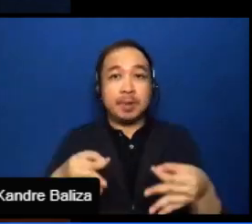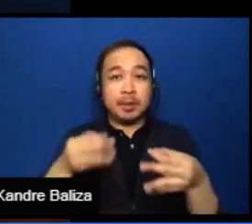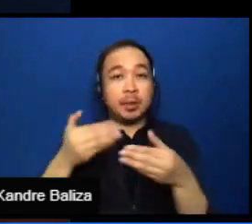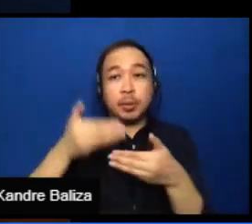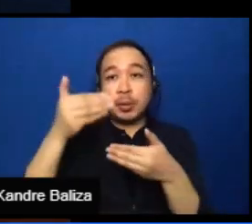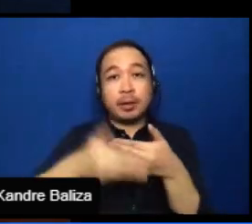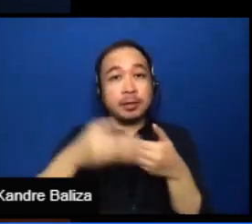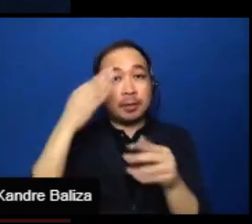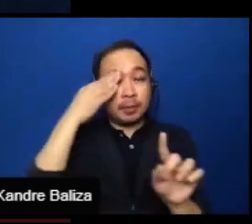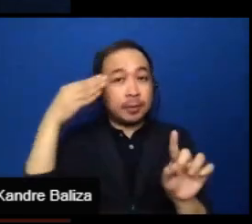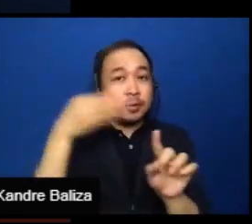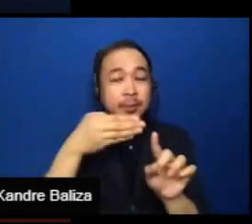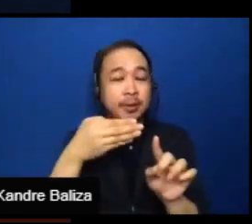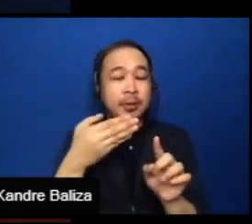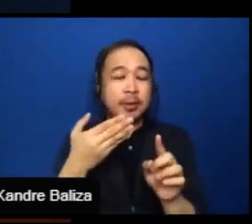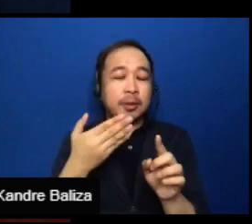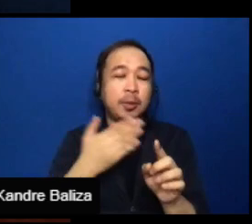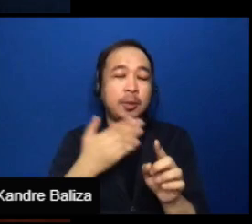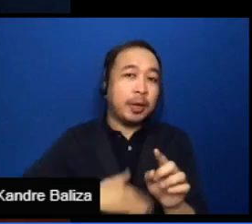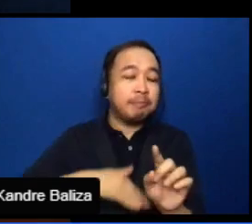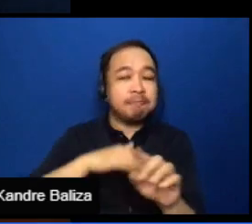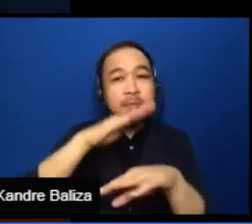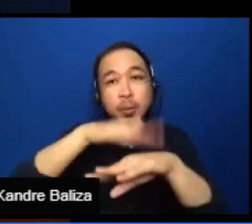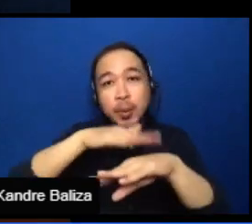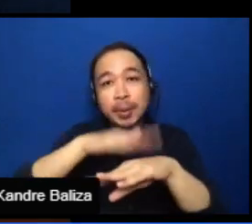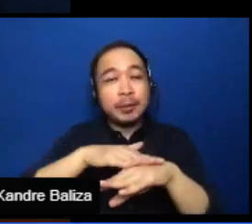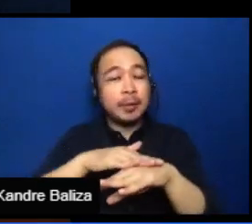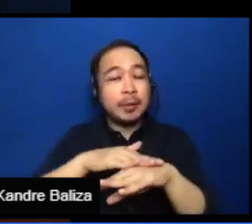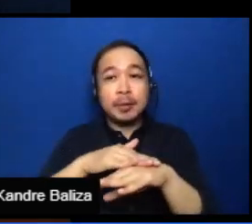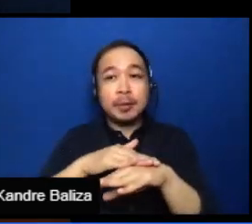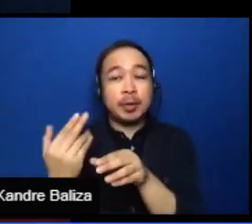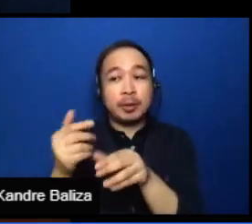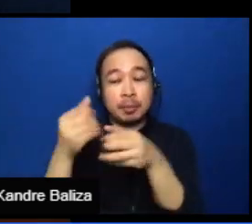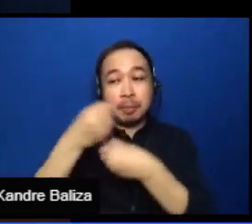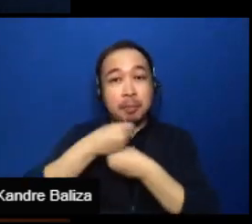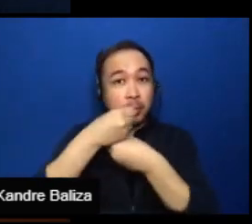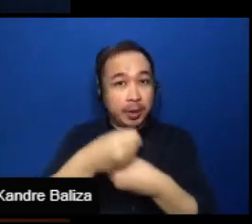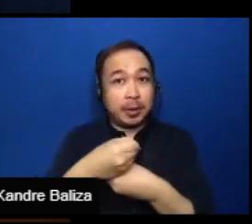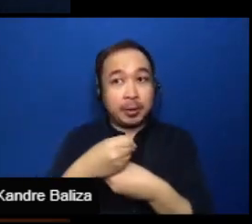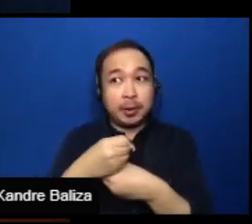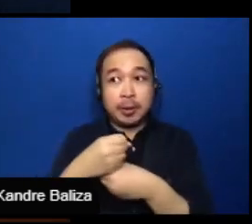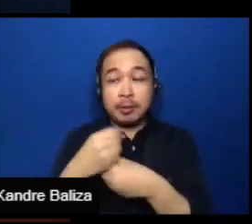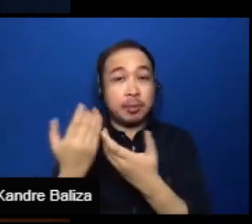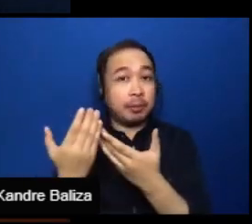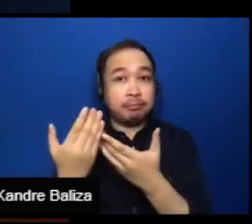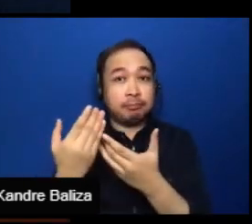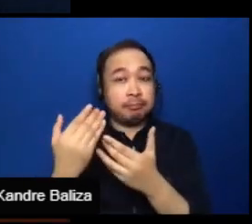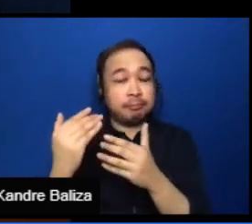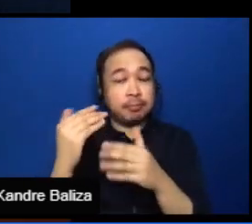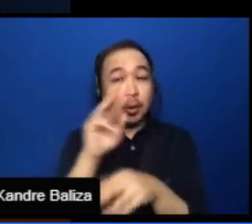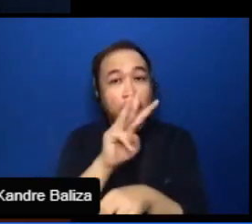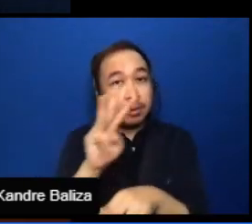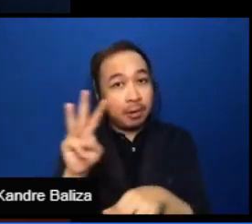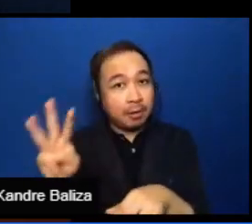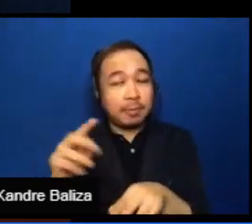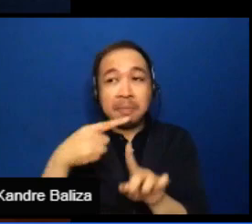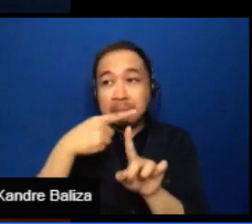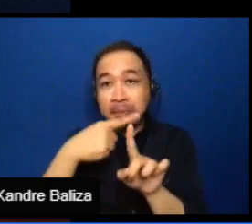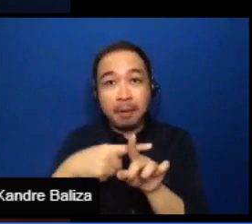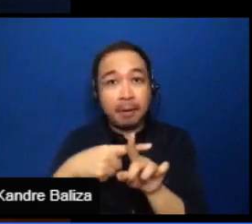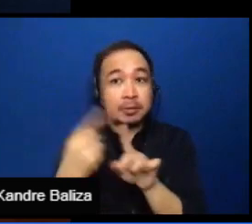we'd also like to remind delegates, both online and physically present here, that the